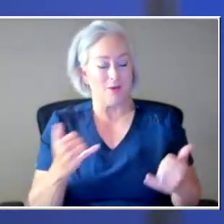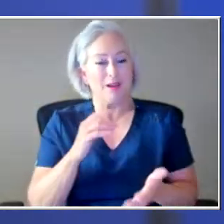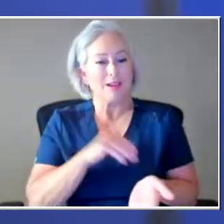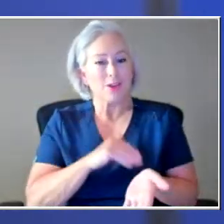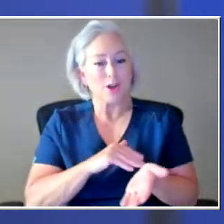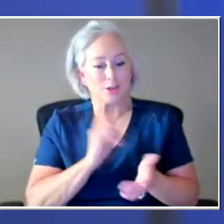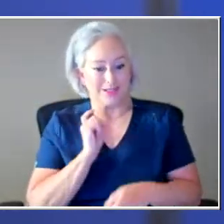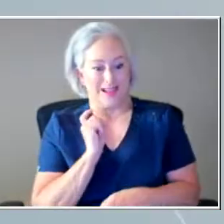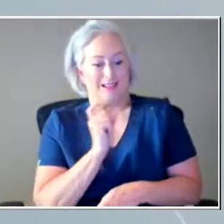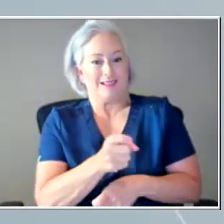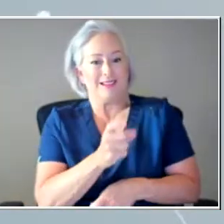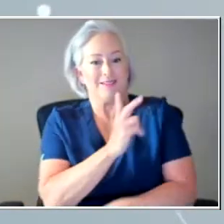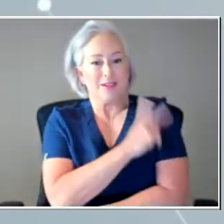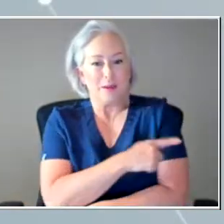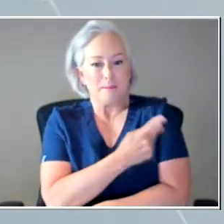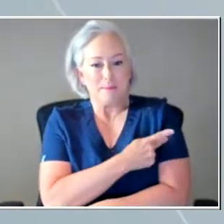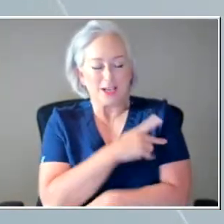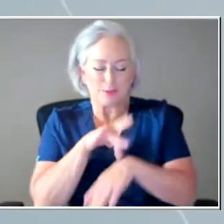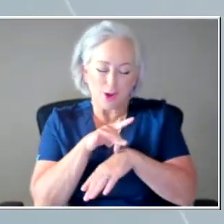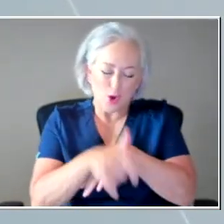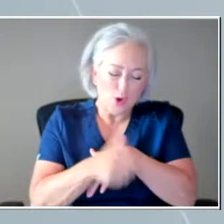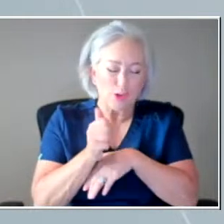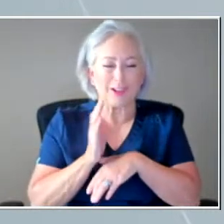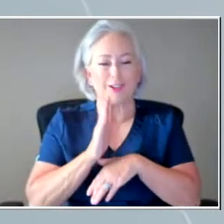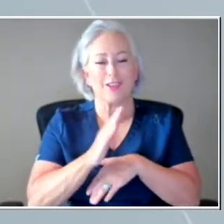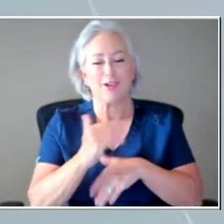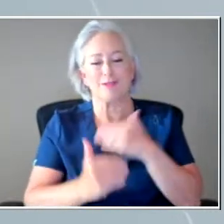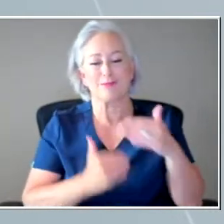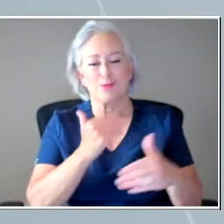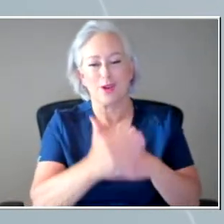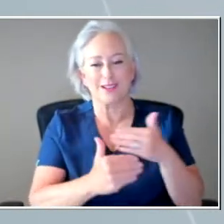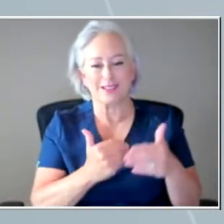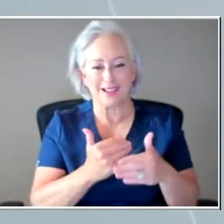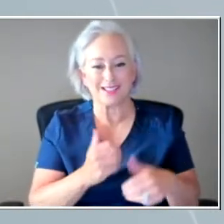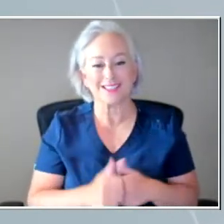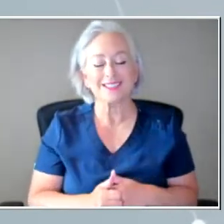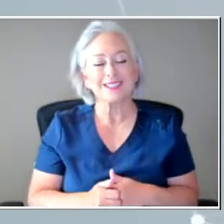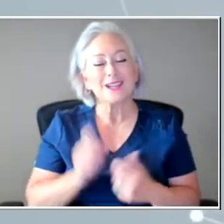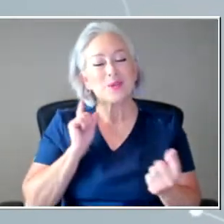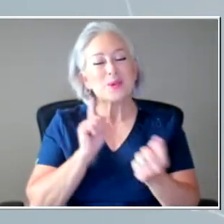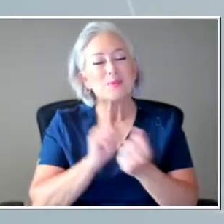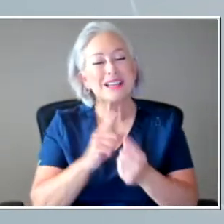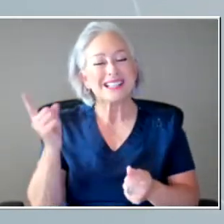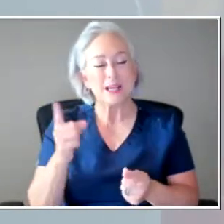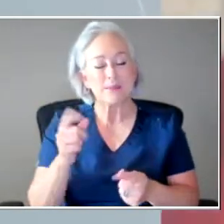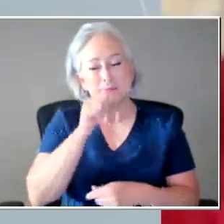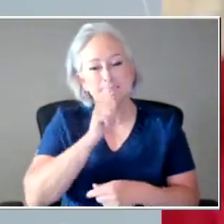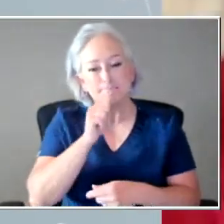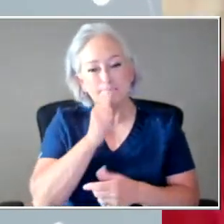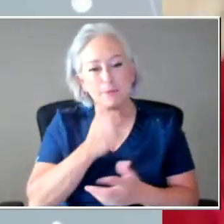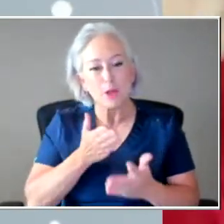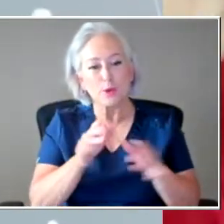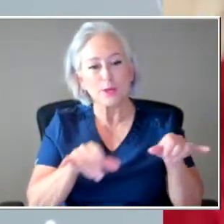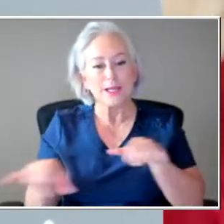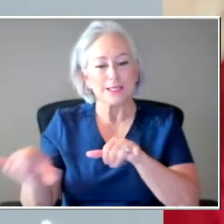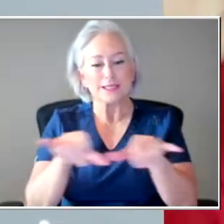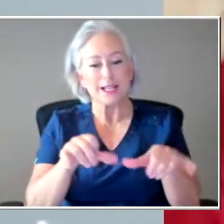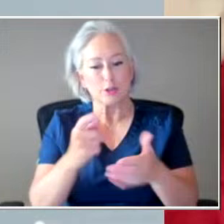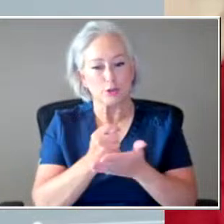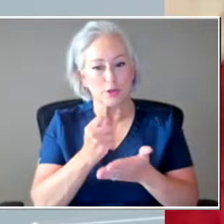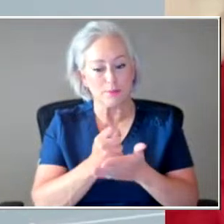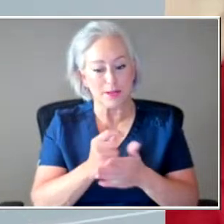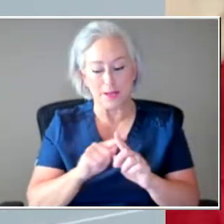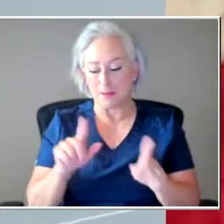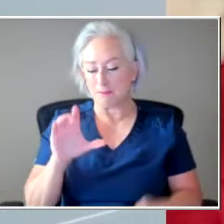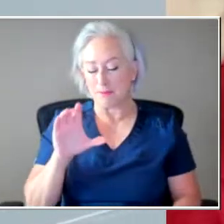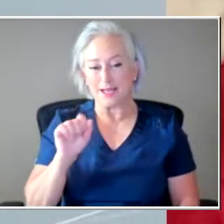treatment process. We'll also meet someone who endured the standard treatments, but when cancer came back, she turned to CAR